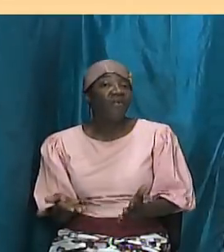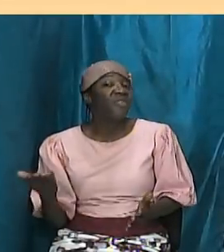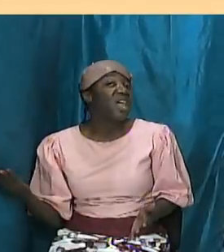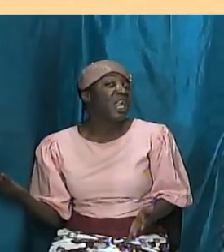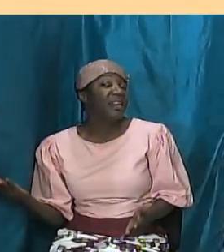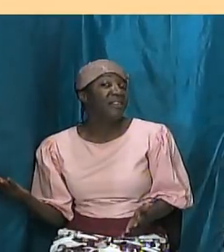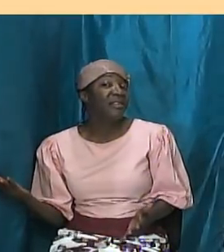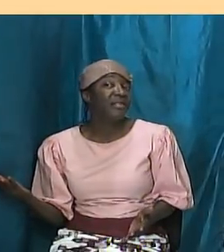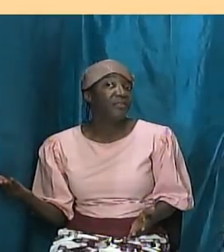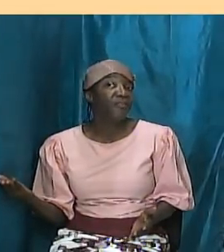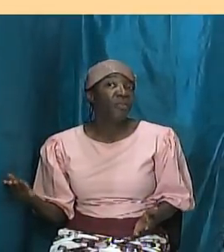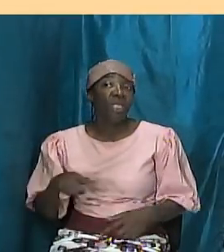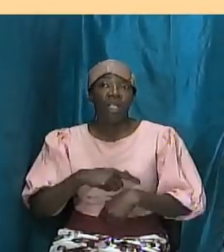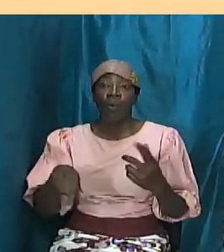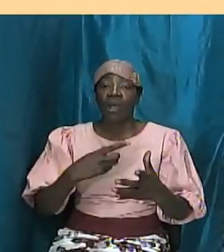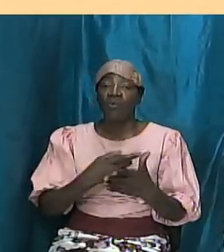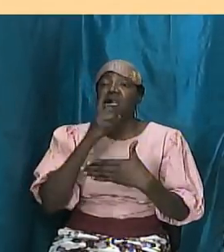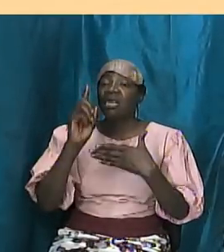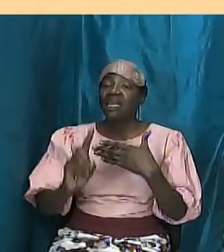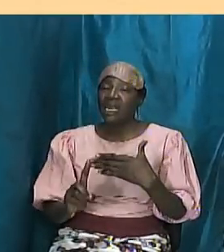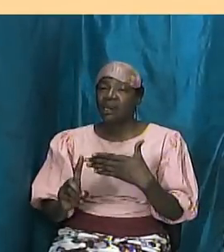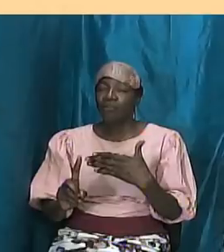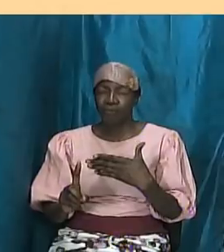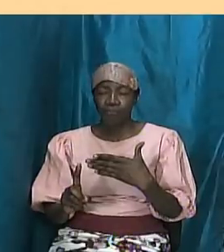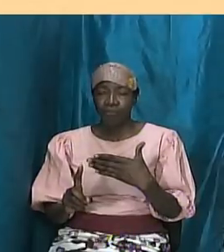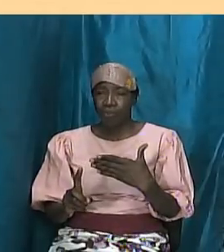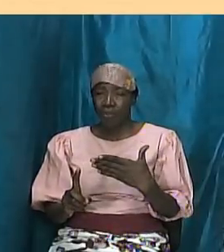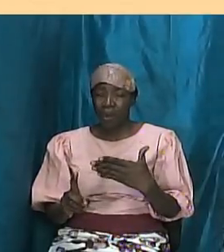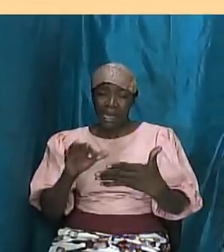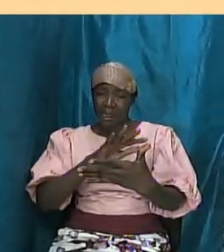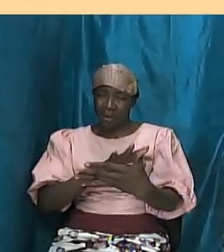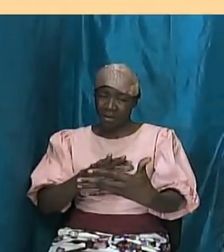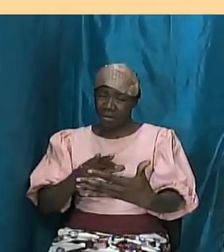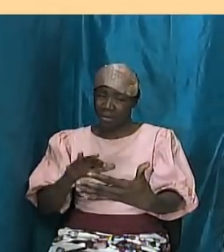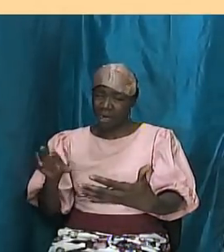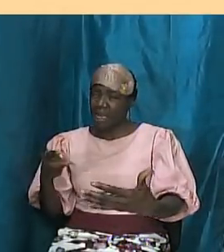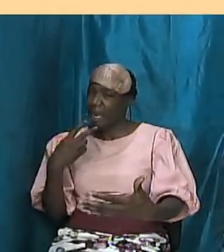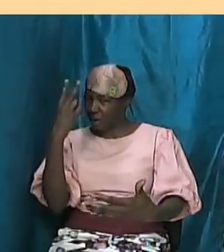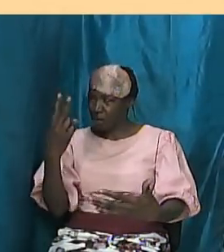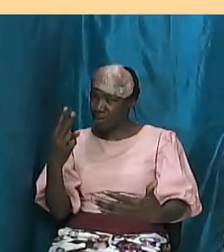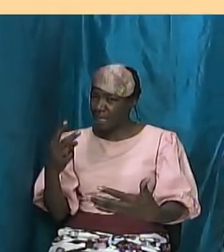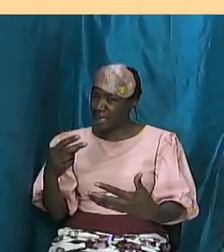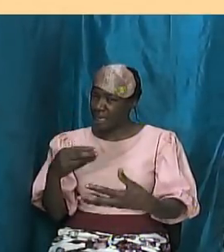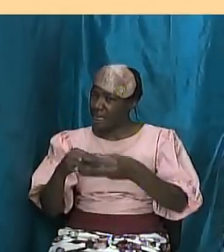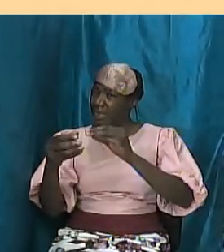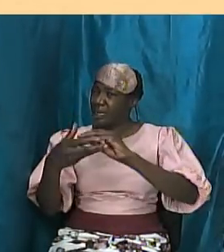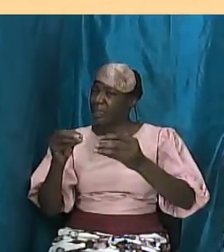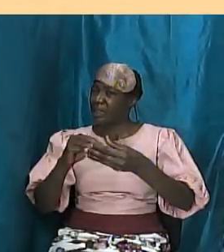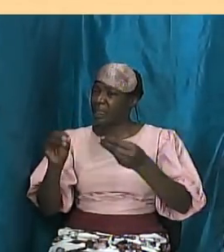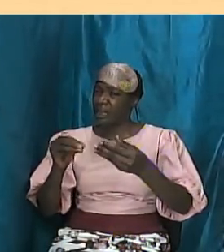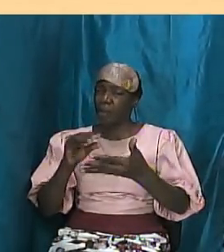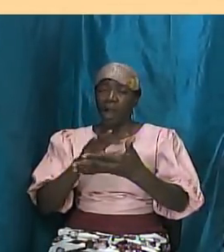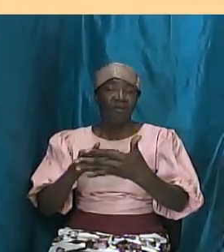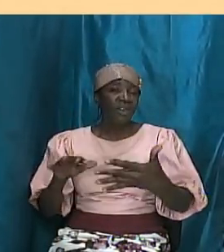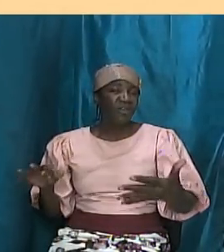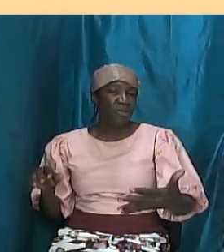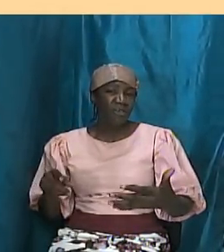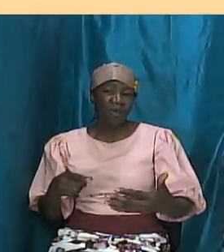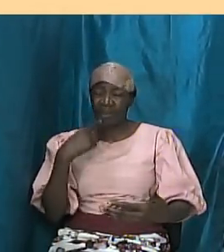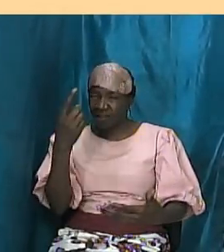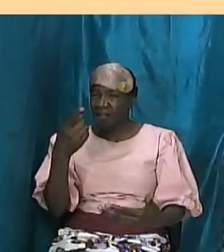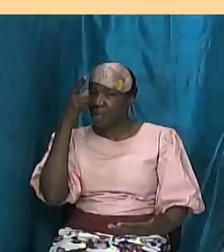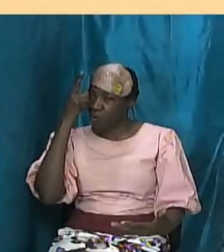so when we did the overview and we looked at some of the themes of the scriptures, and we see where in one instance there was